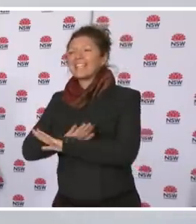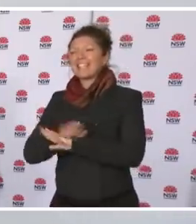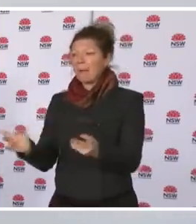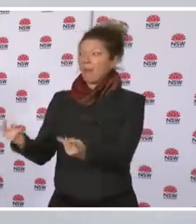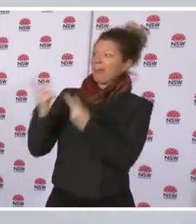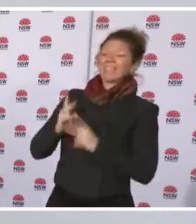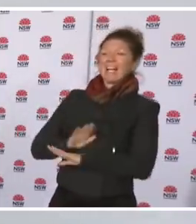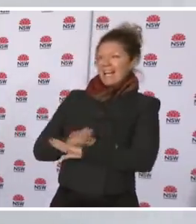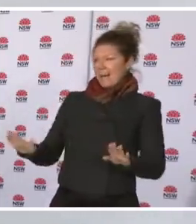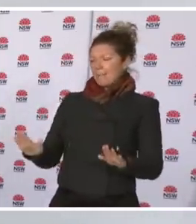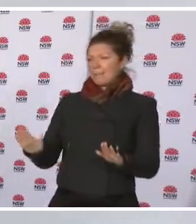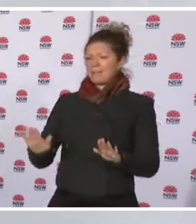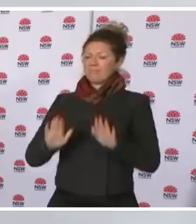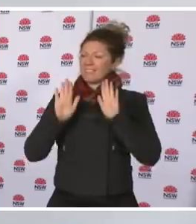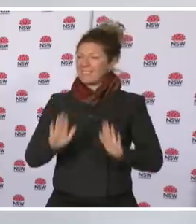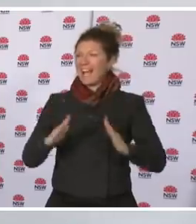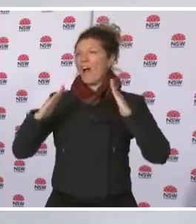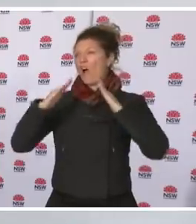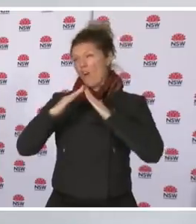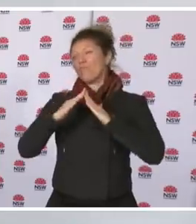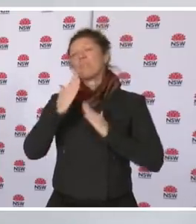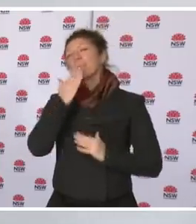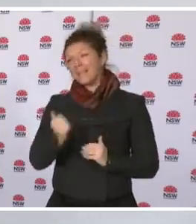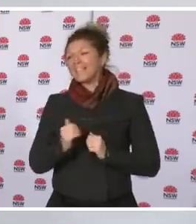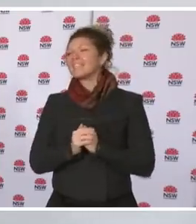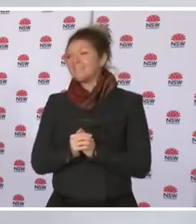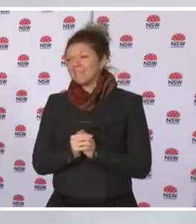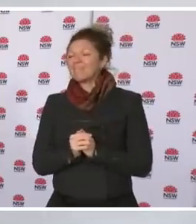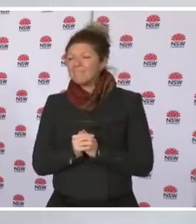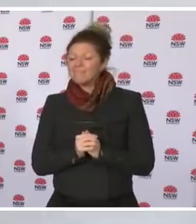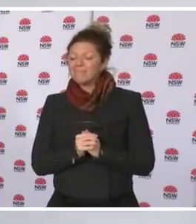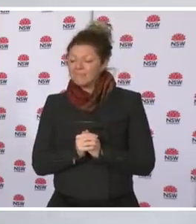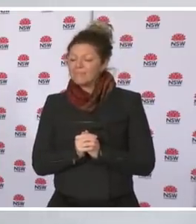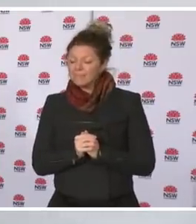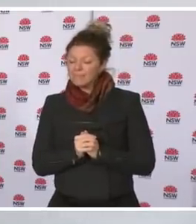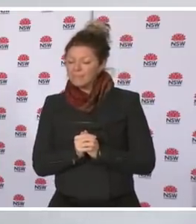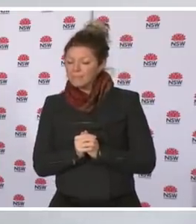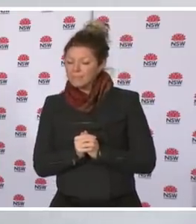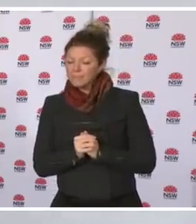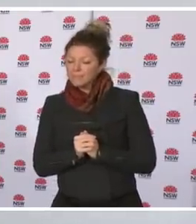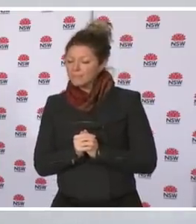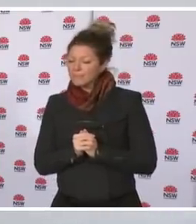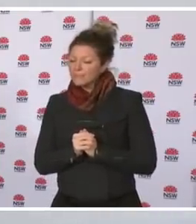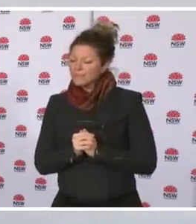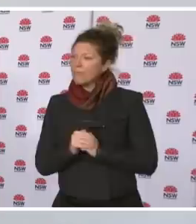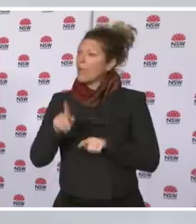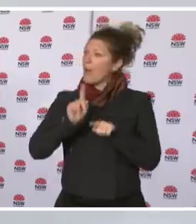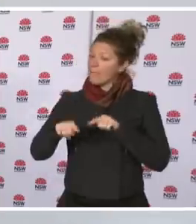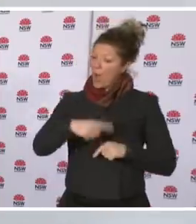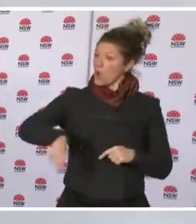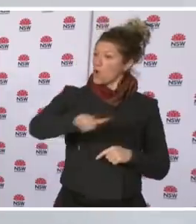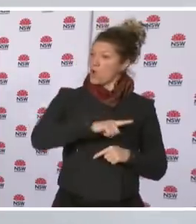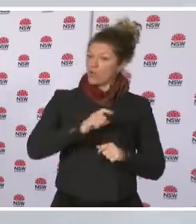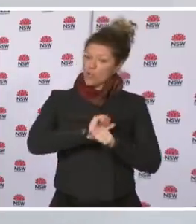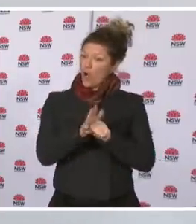your households. In terms of the locally acquired cases, the majority still are in southwestern